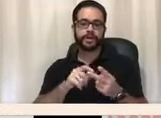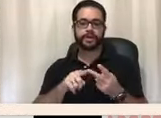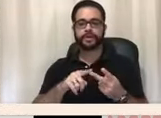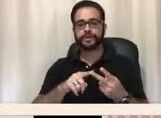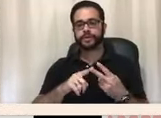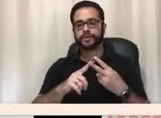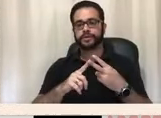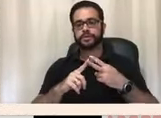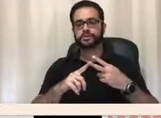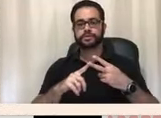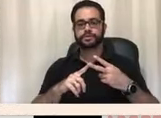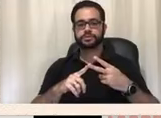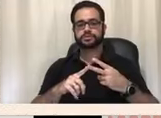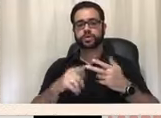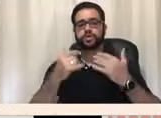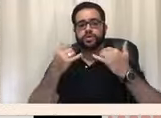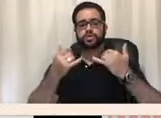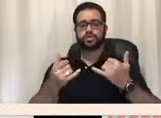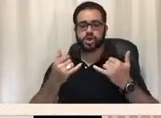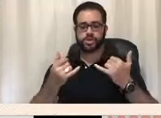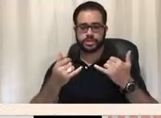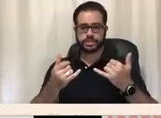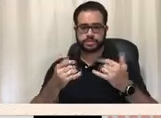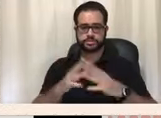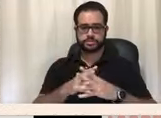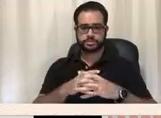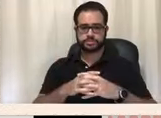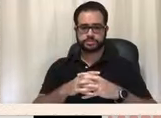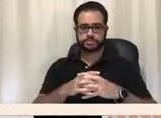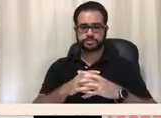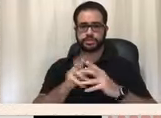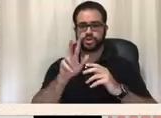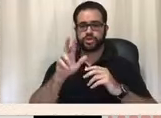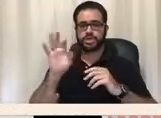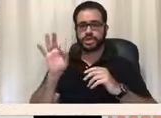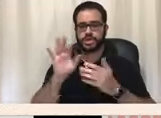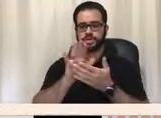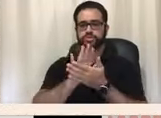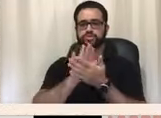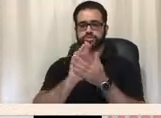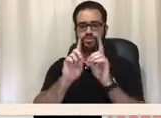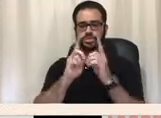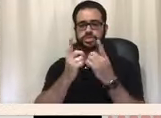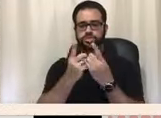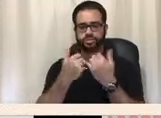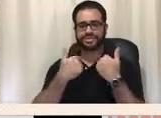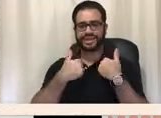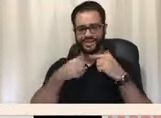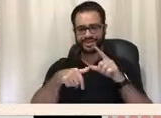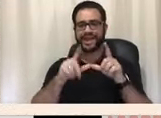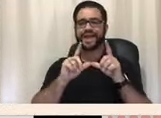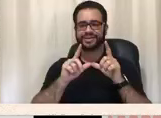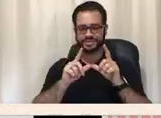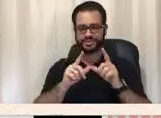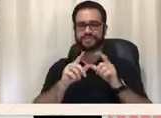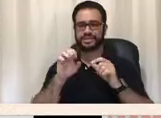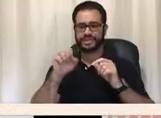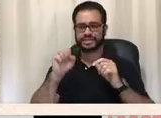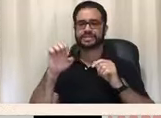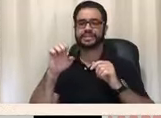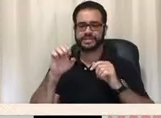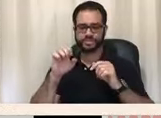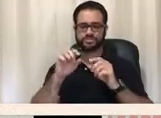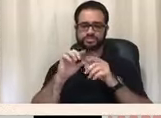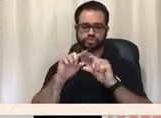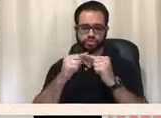So currently, 39 school districts have an active advisory group or committee.